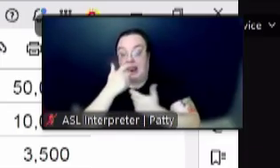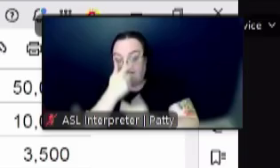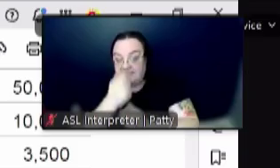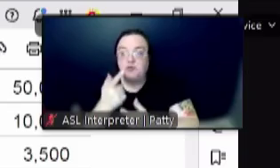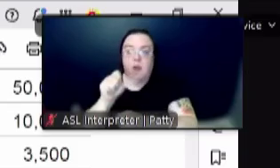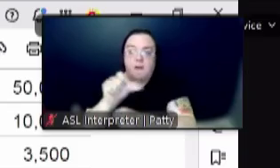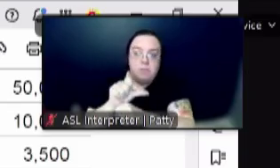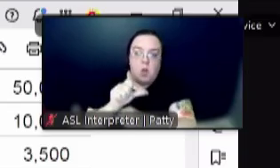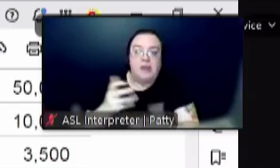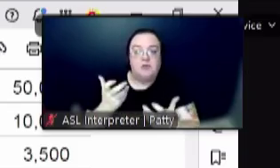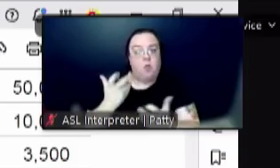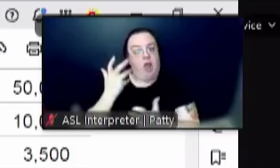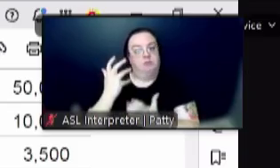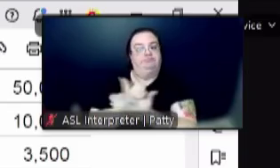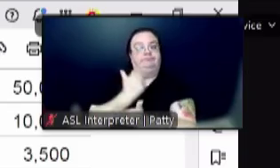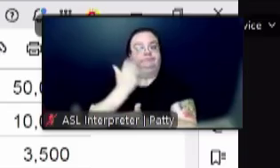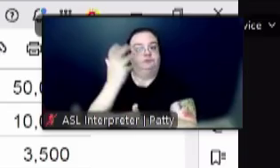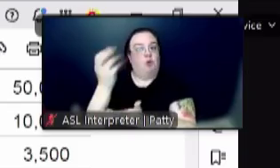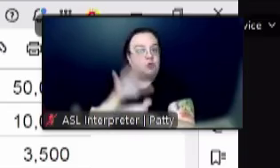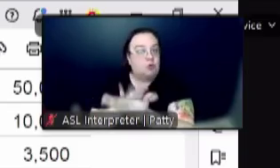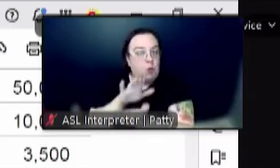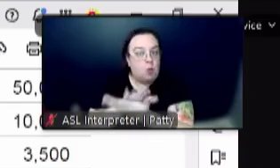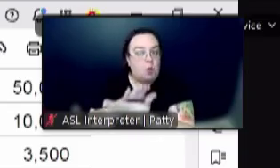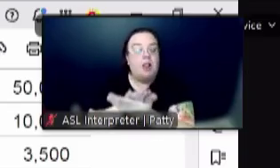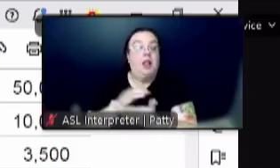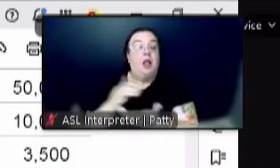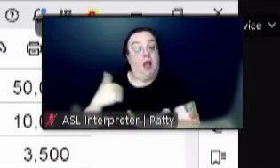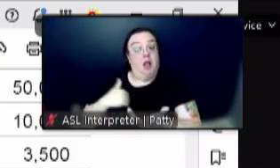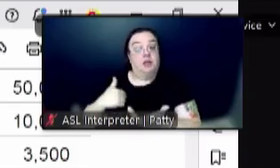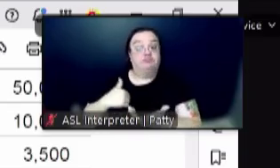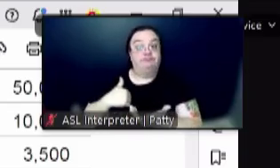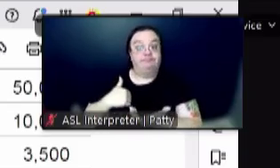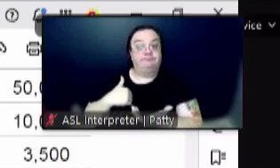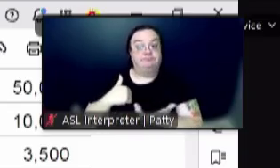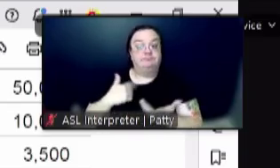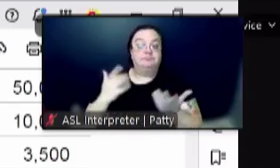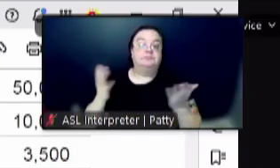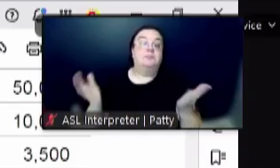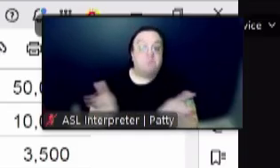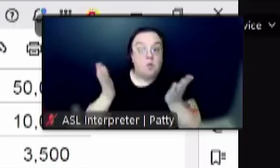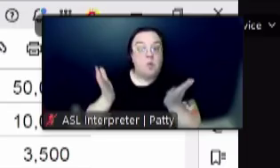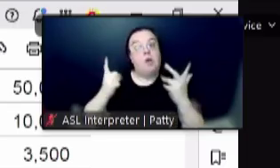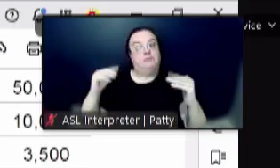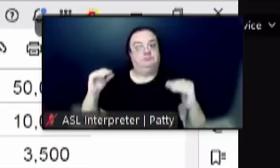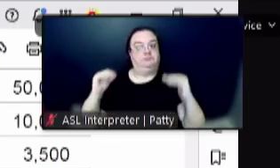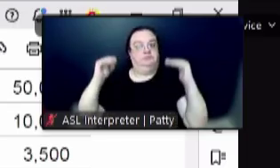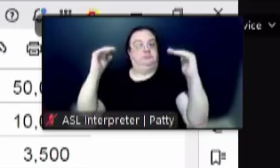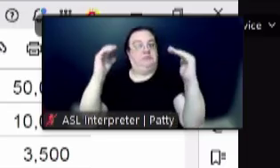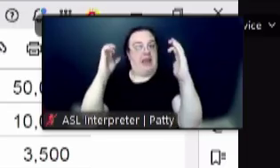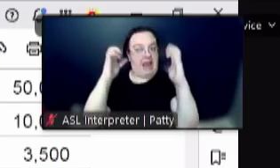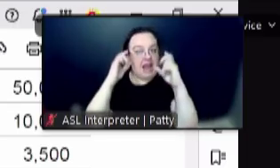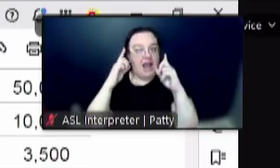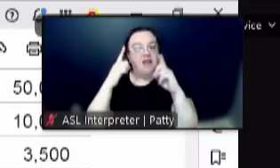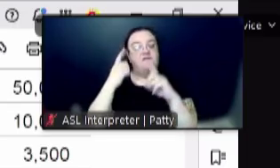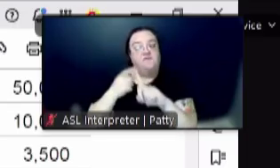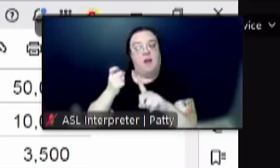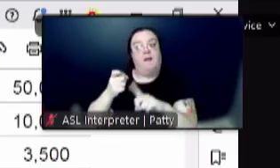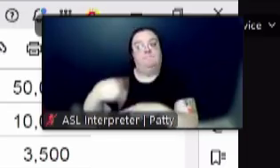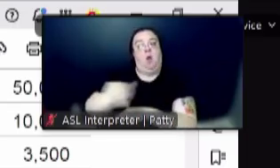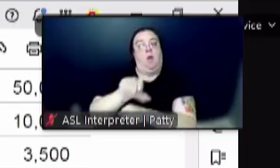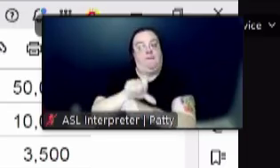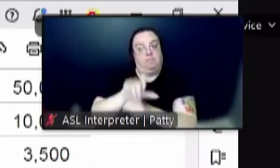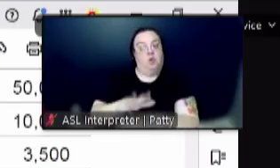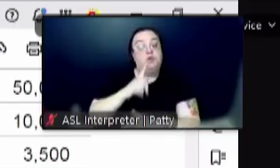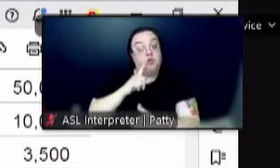school. And I have been promoting higher education amongst employees. So I'm glad